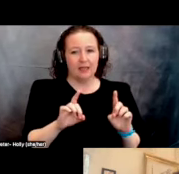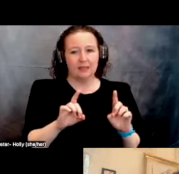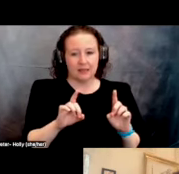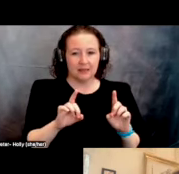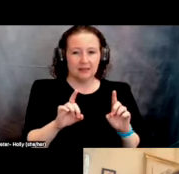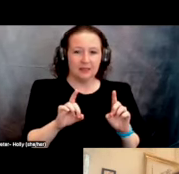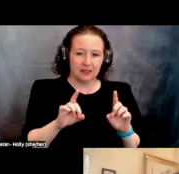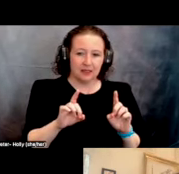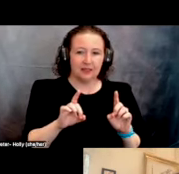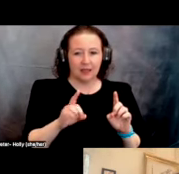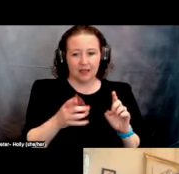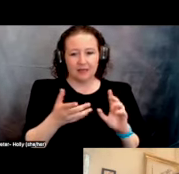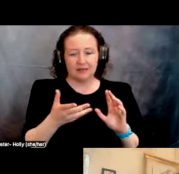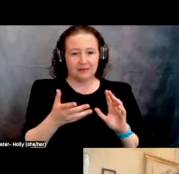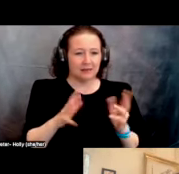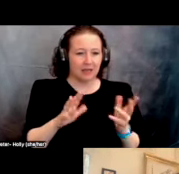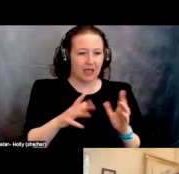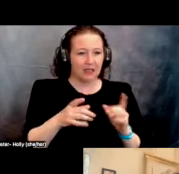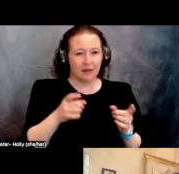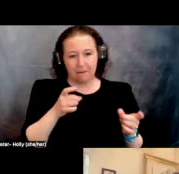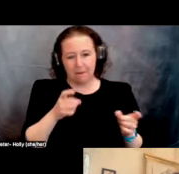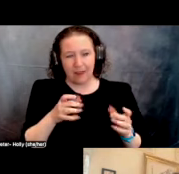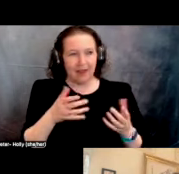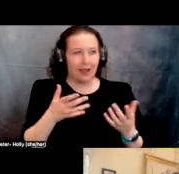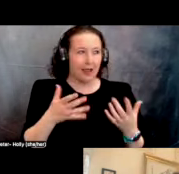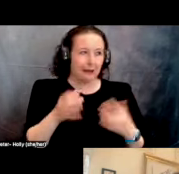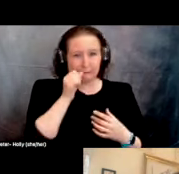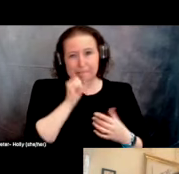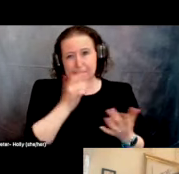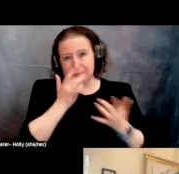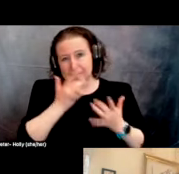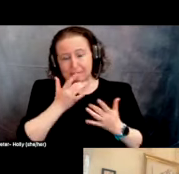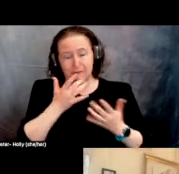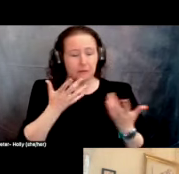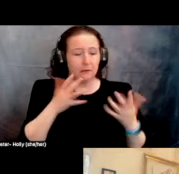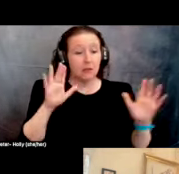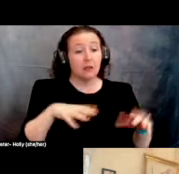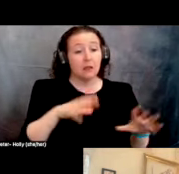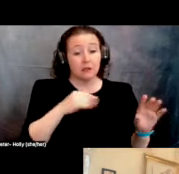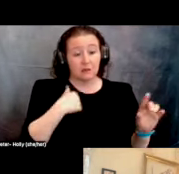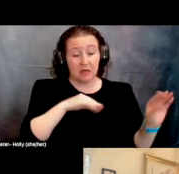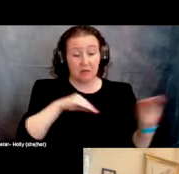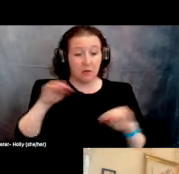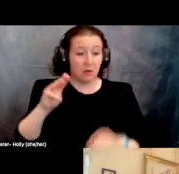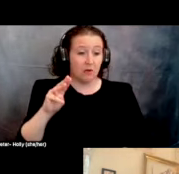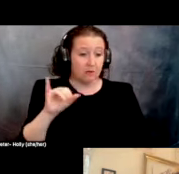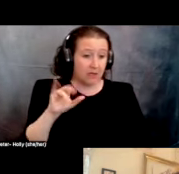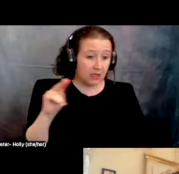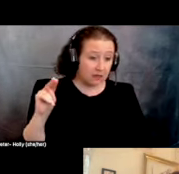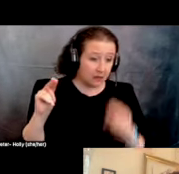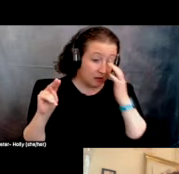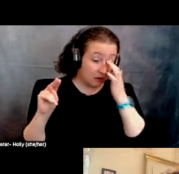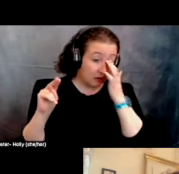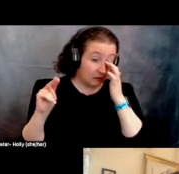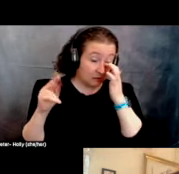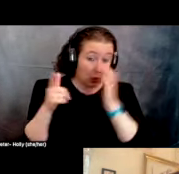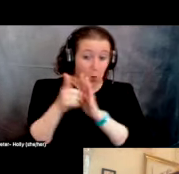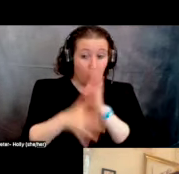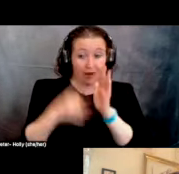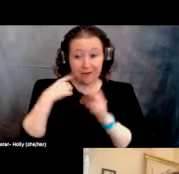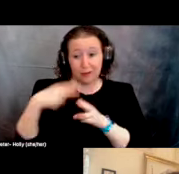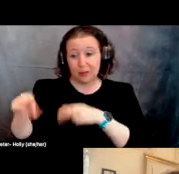did well, I think, as best we can. So I came to Minnesota and I was a lawyer for a while.